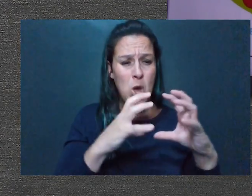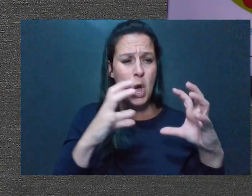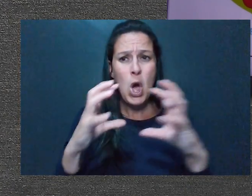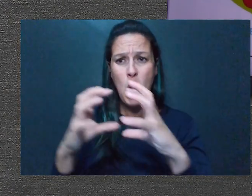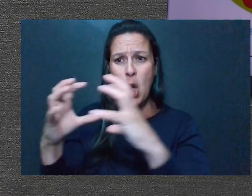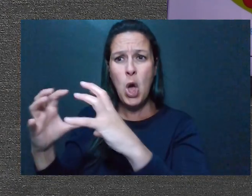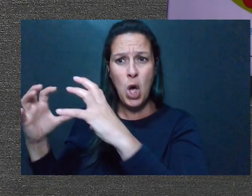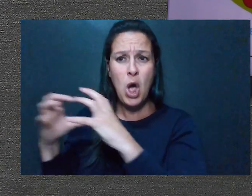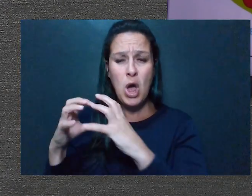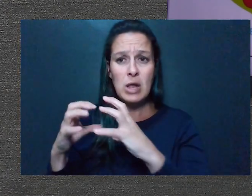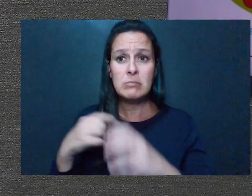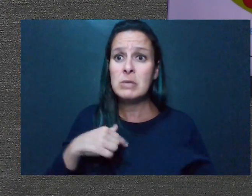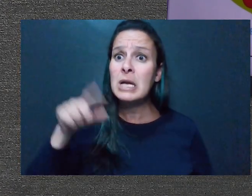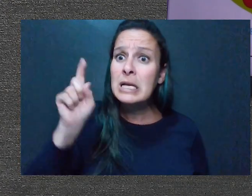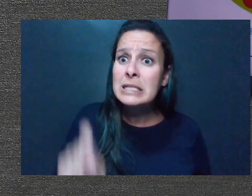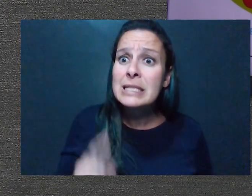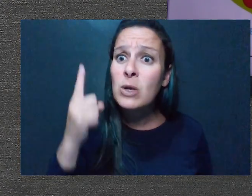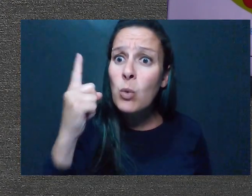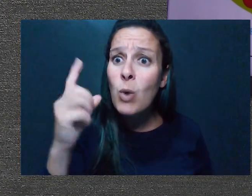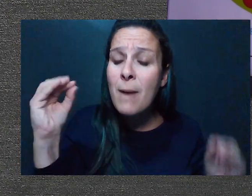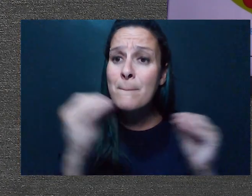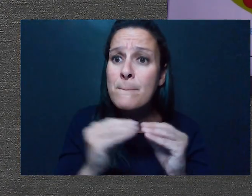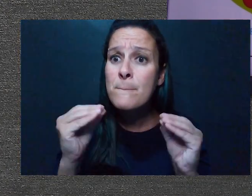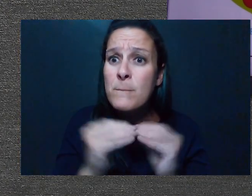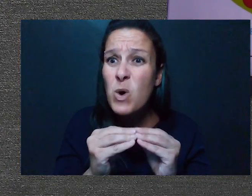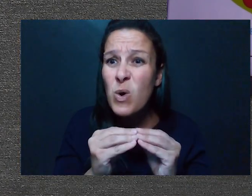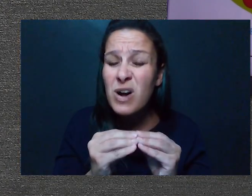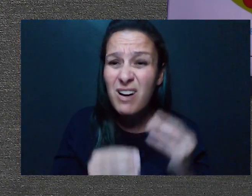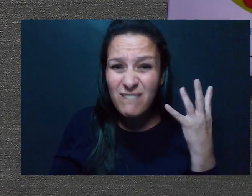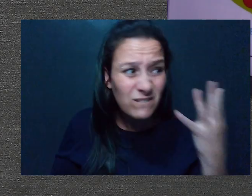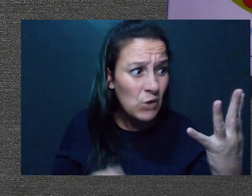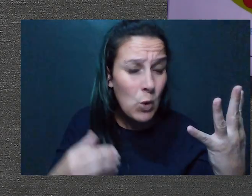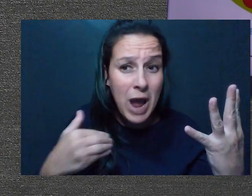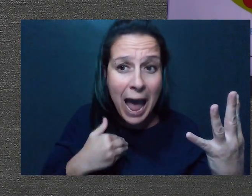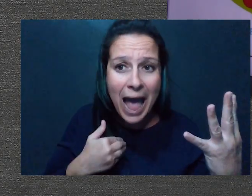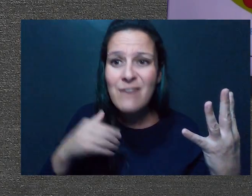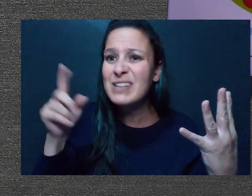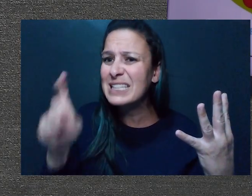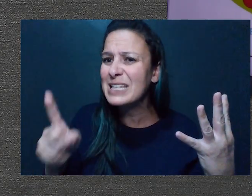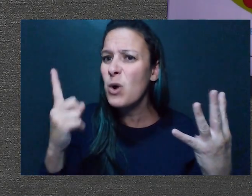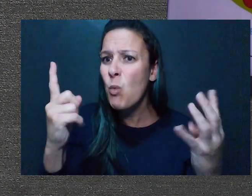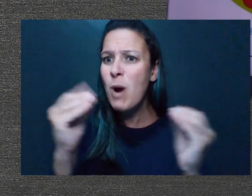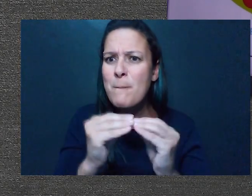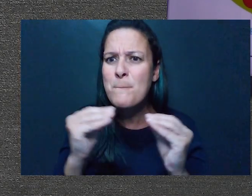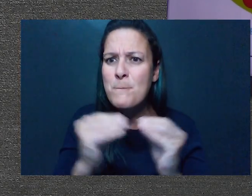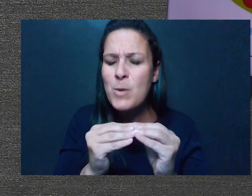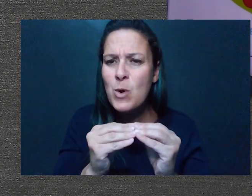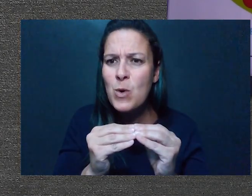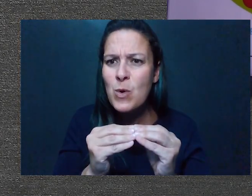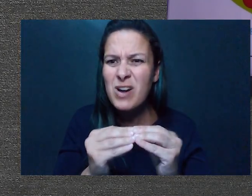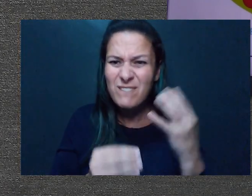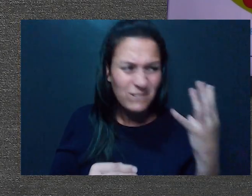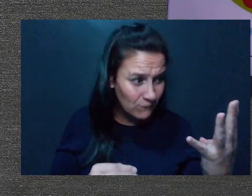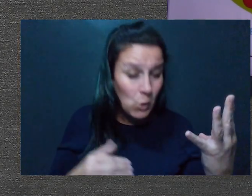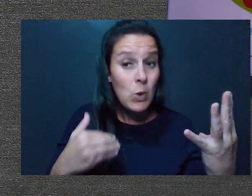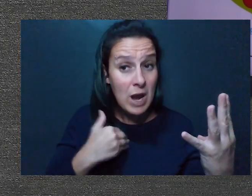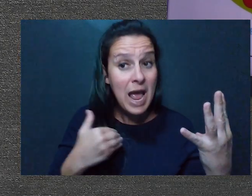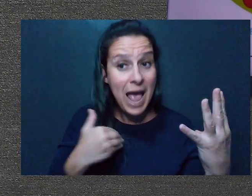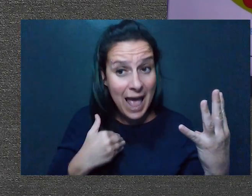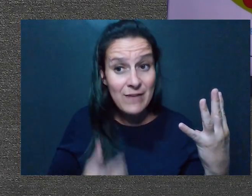need 1 more. He wants another beach ball. My goodness, he has